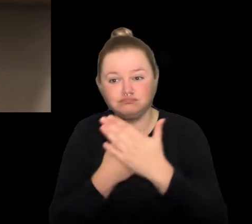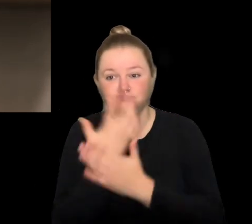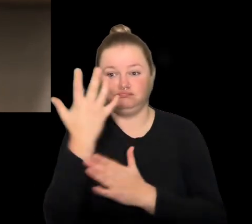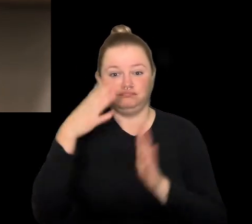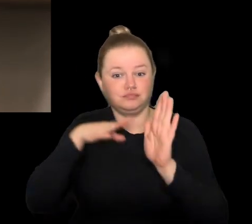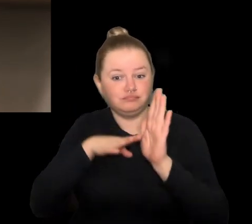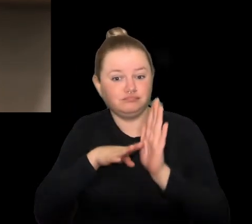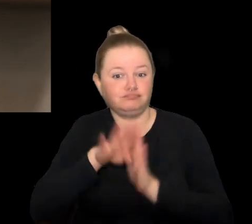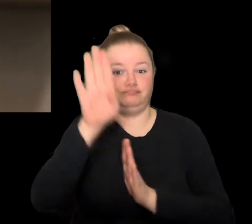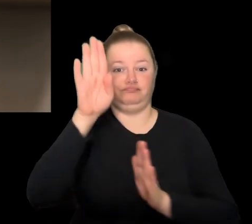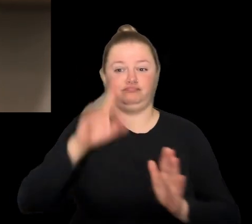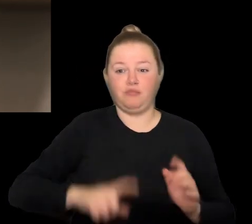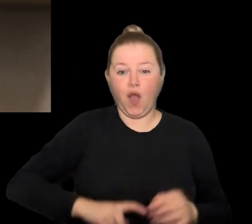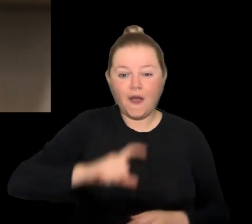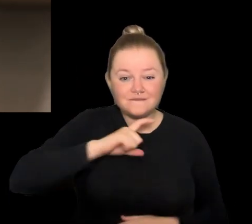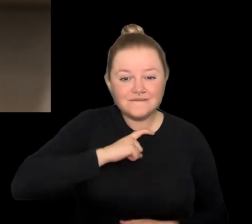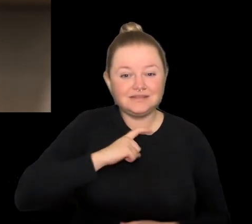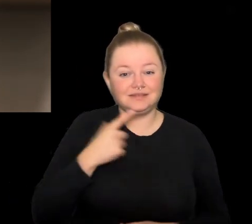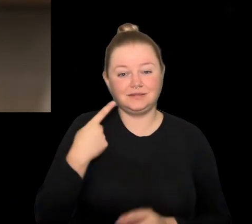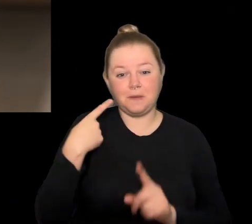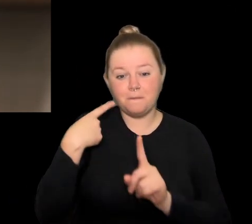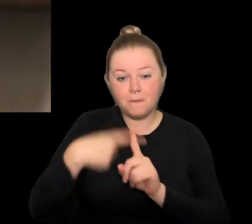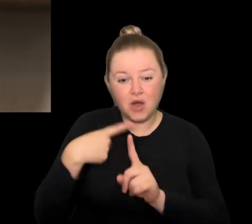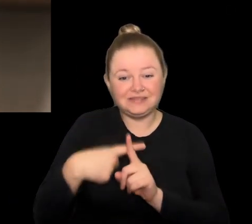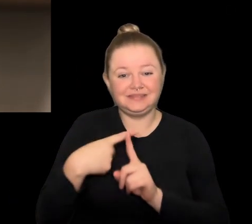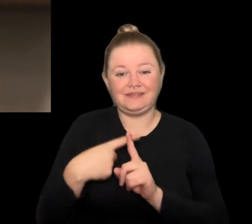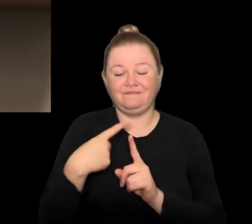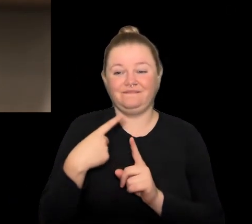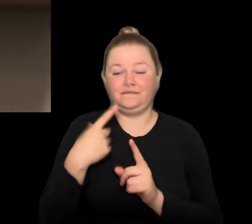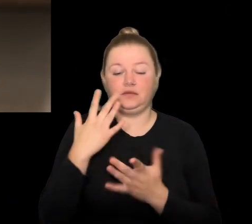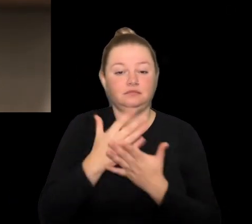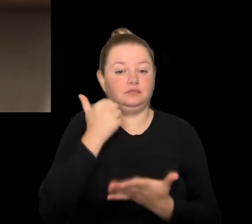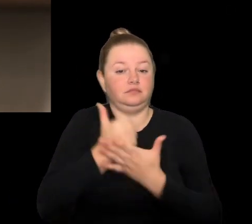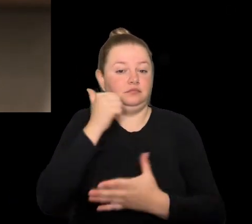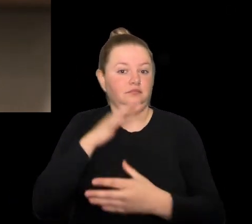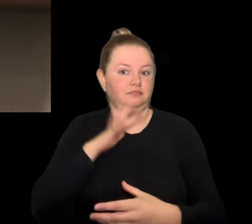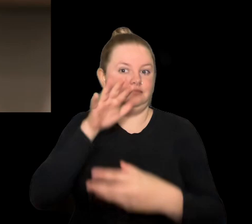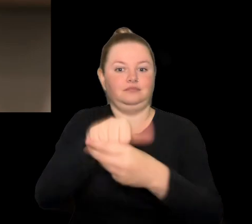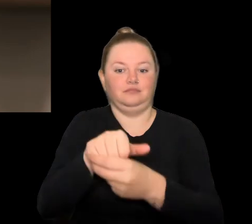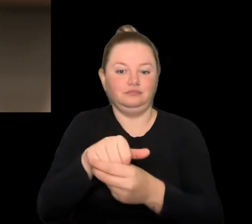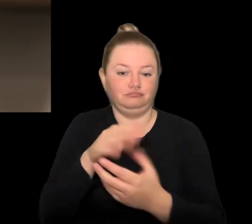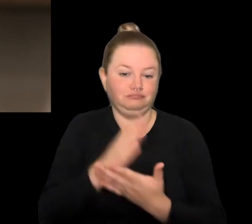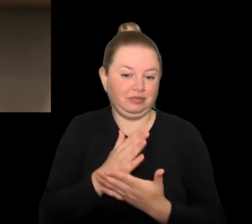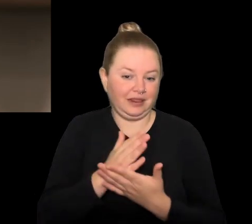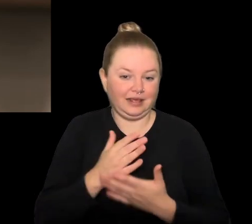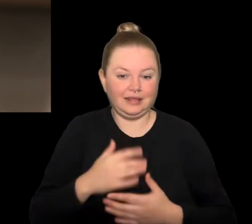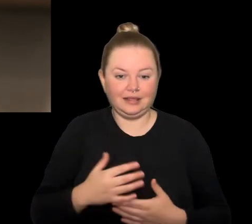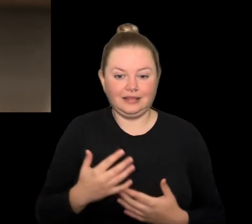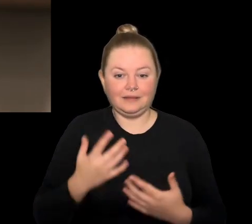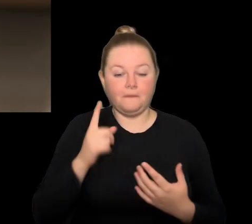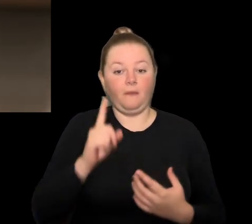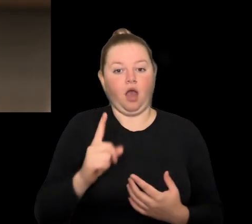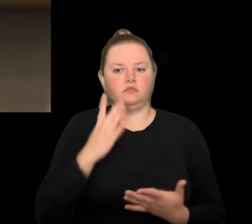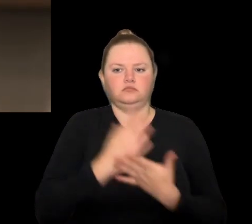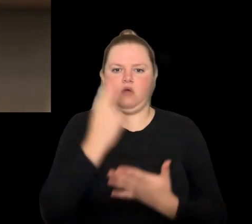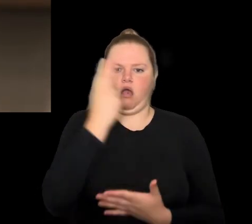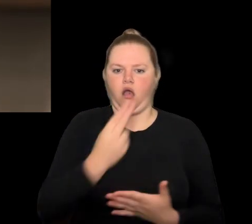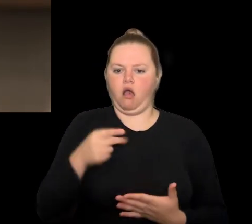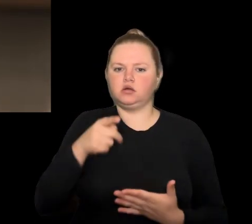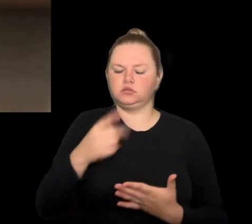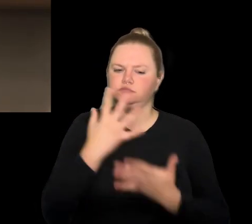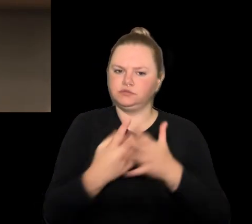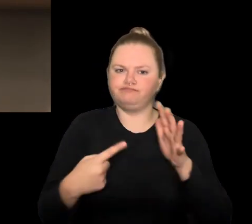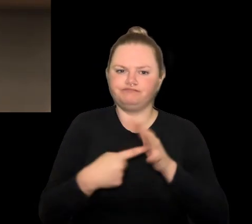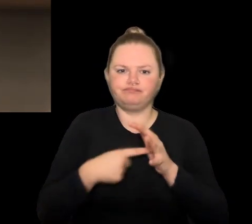careers, they flourish, they're confident, they're positive, and so it's amazing to be part of that really. But yeah, the arts